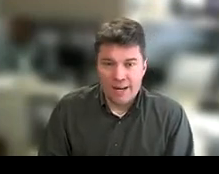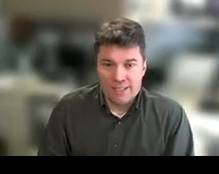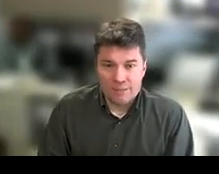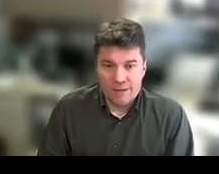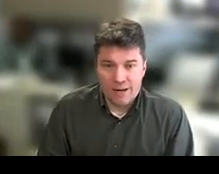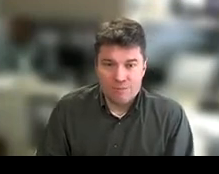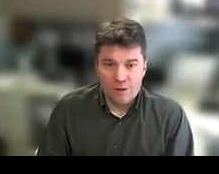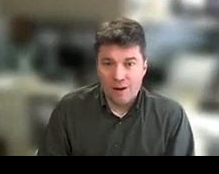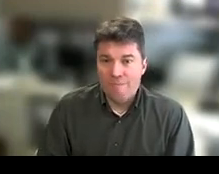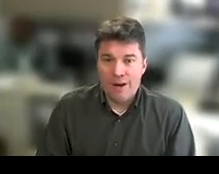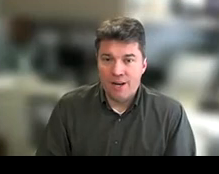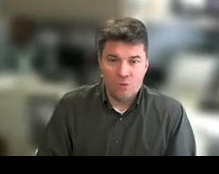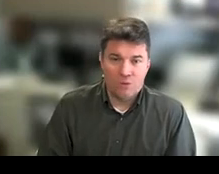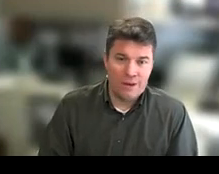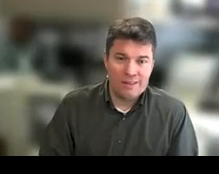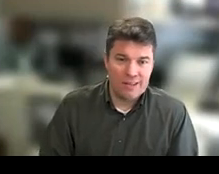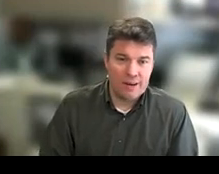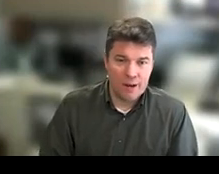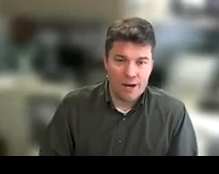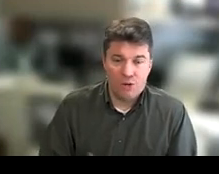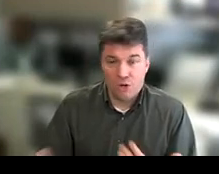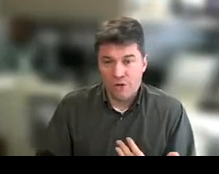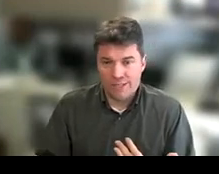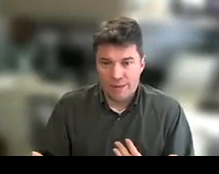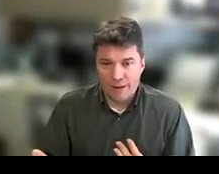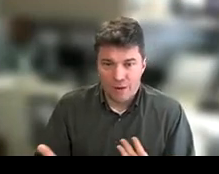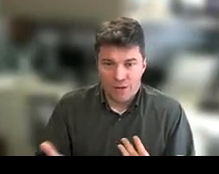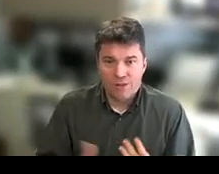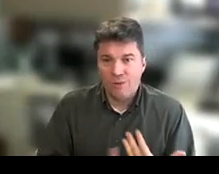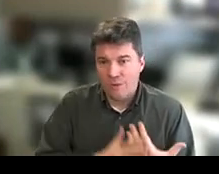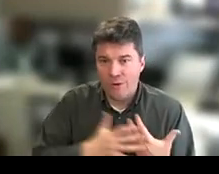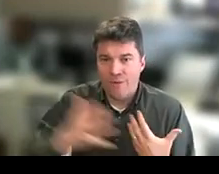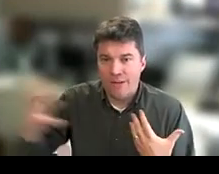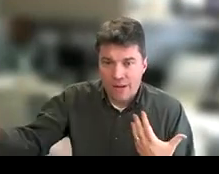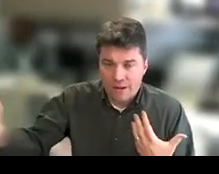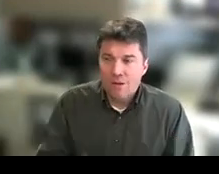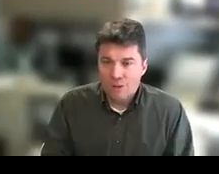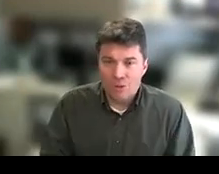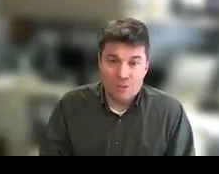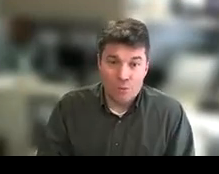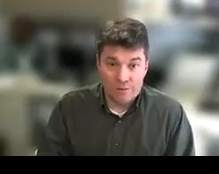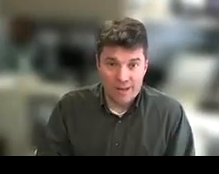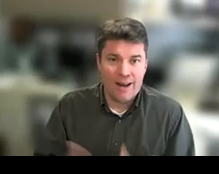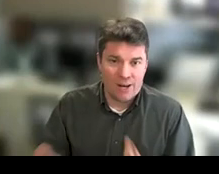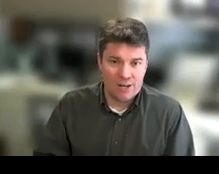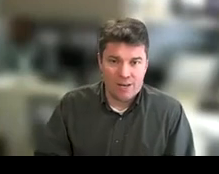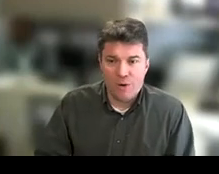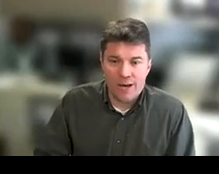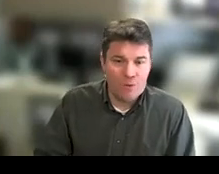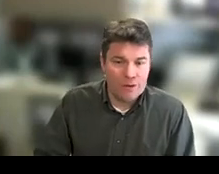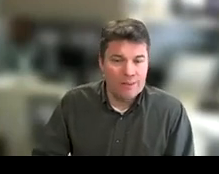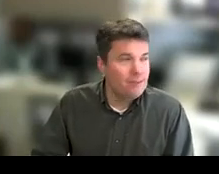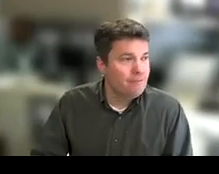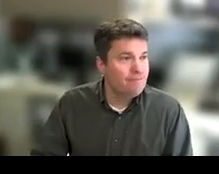It's very isolating sometimes when many don't speak the same language or use the same language, so they would gravitate towards someone that they can